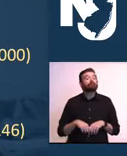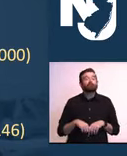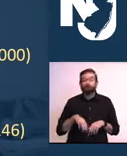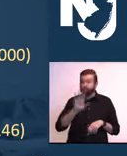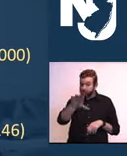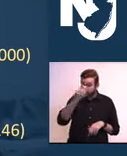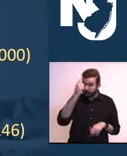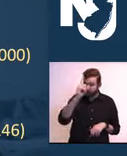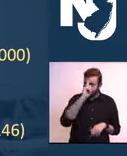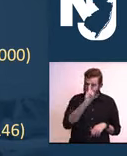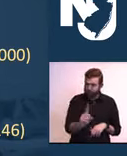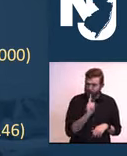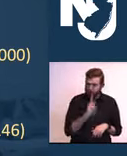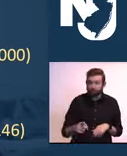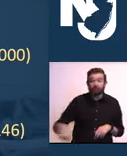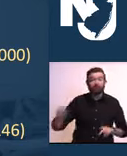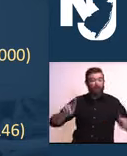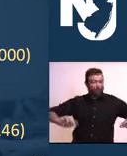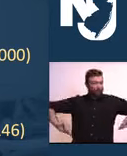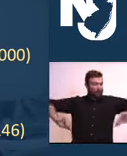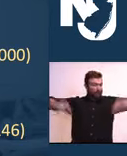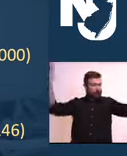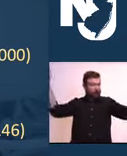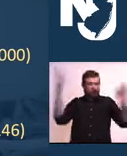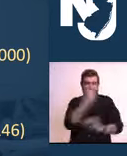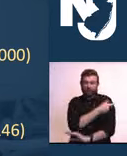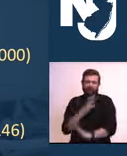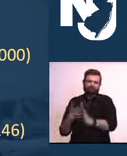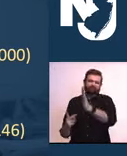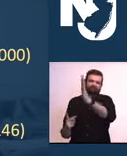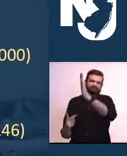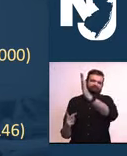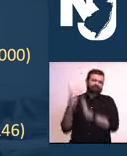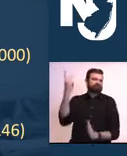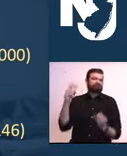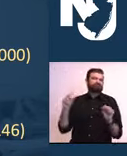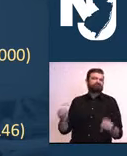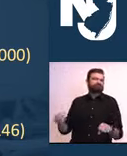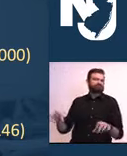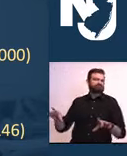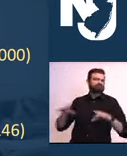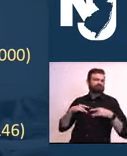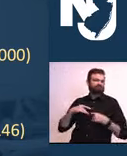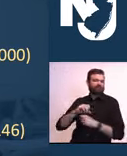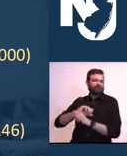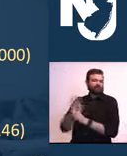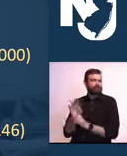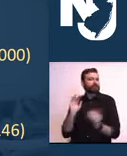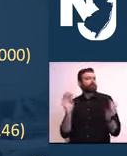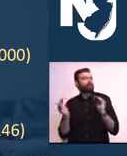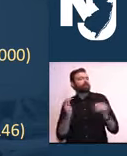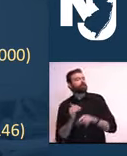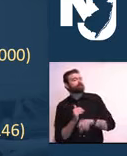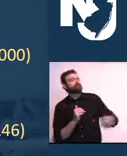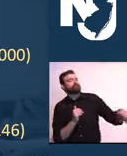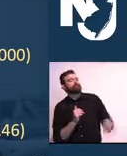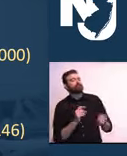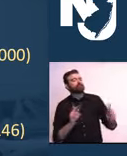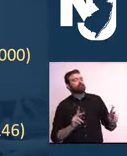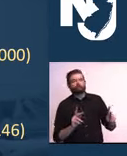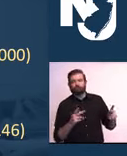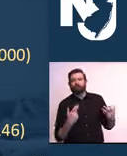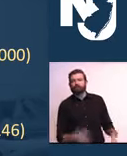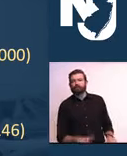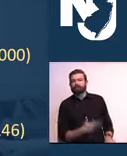more than 2 to 1. The unvaccinated are still overwhelmingly the ones going to the hospital, and even if every single one of the